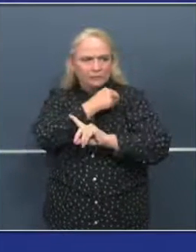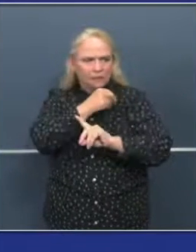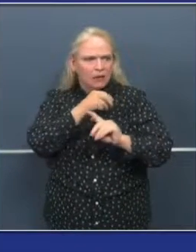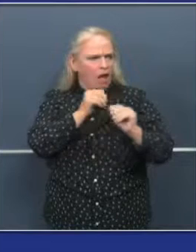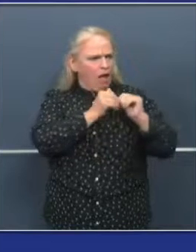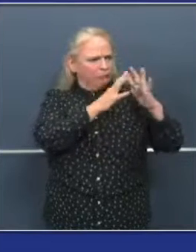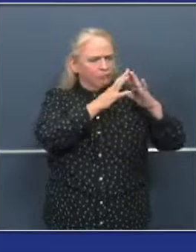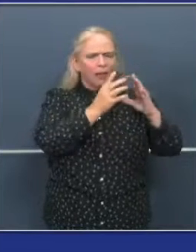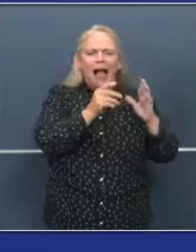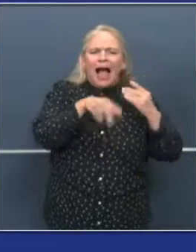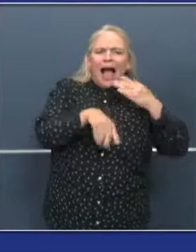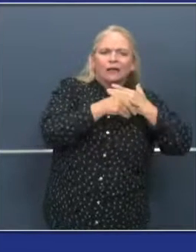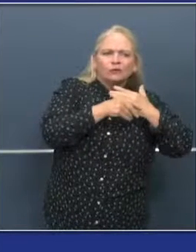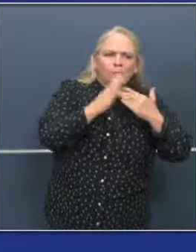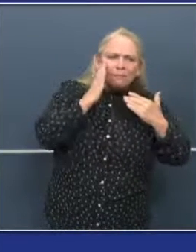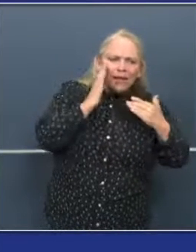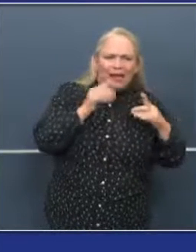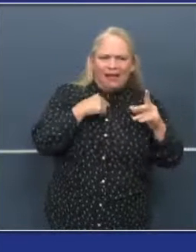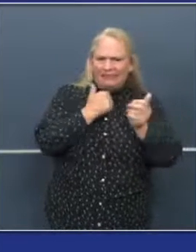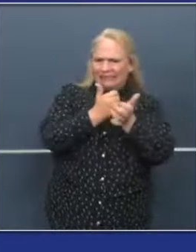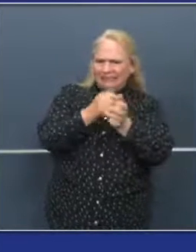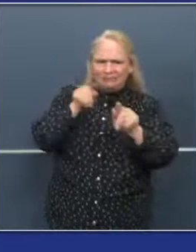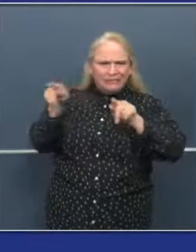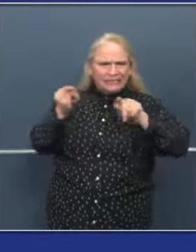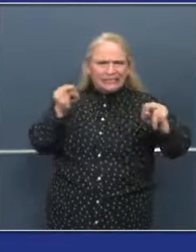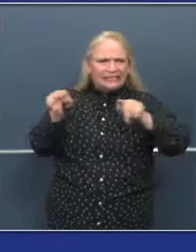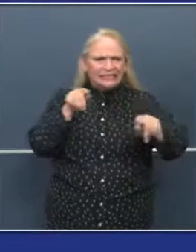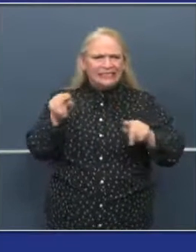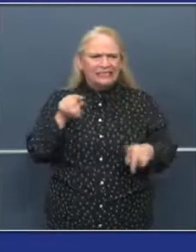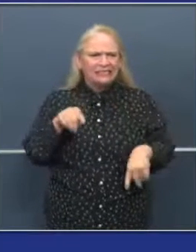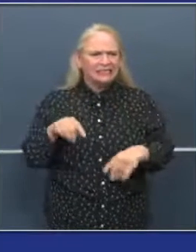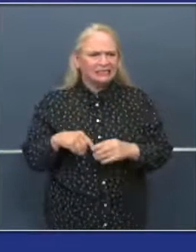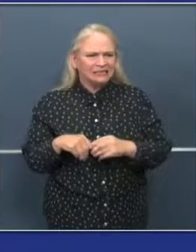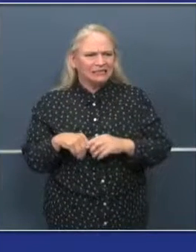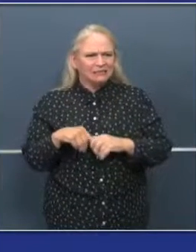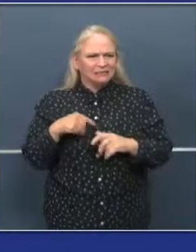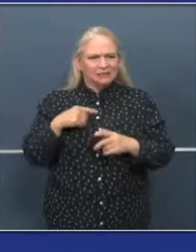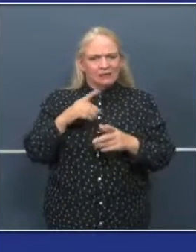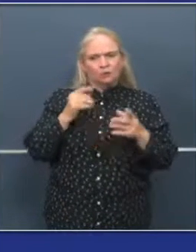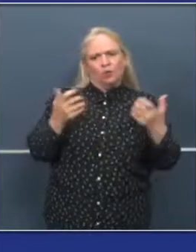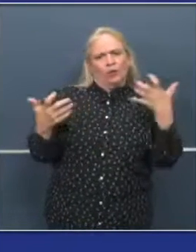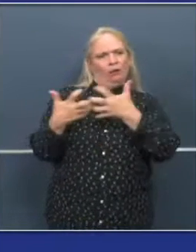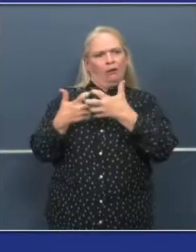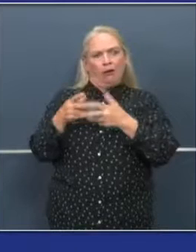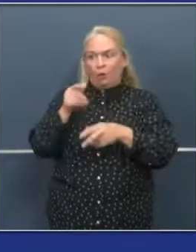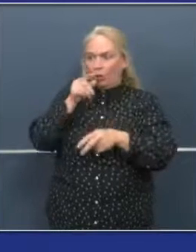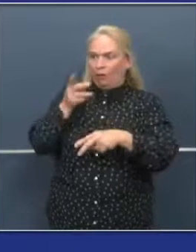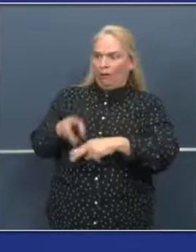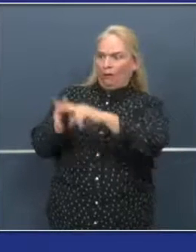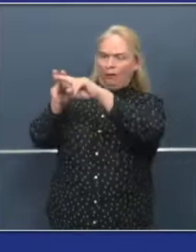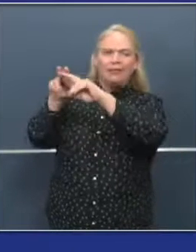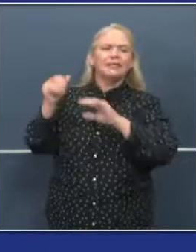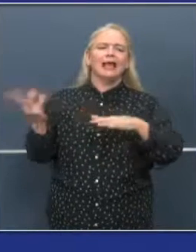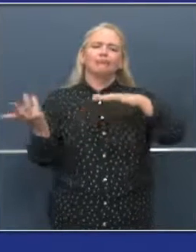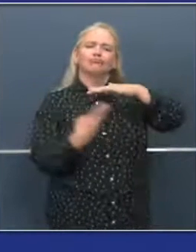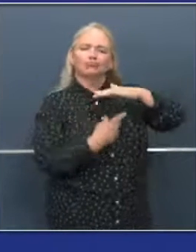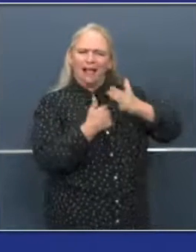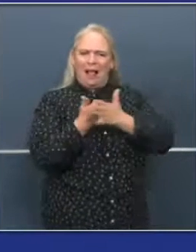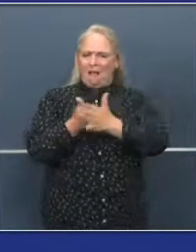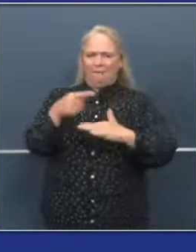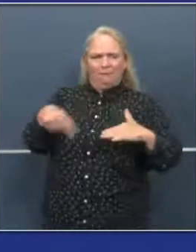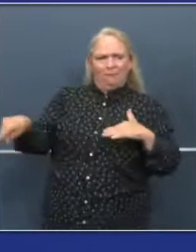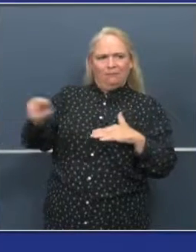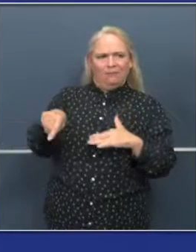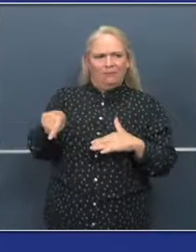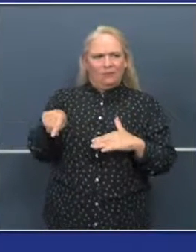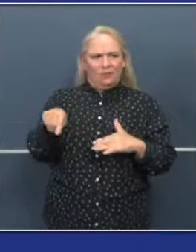essential, also the to appropriate safely number of people providing to help that support care. individuals So, as in we move needs. forward And on of course, March the 19th appropriate of this novel year, personal we, protective